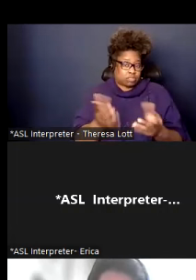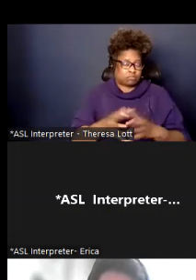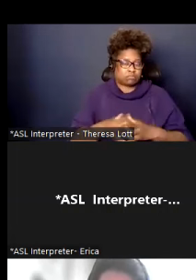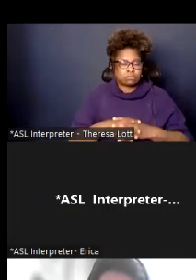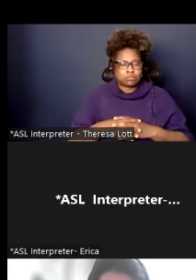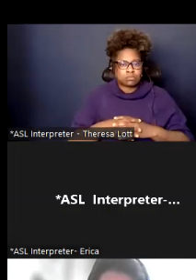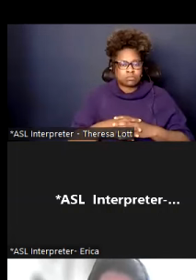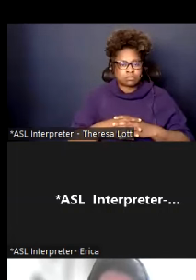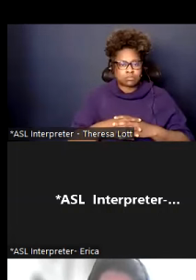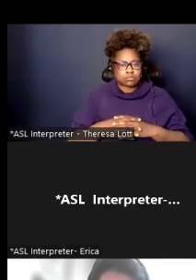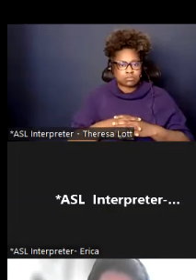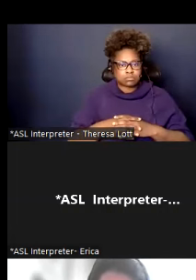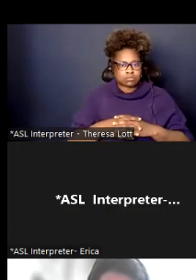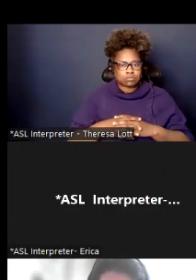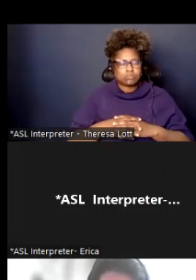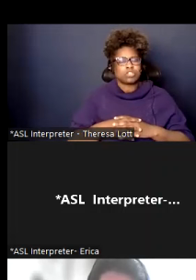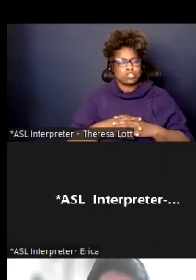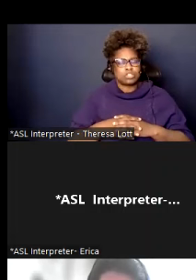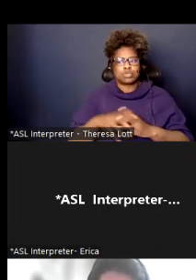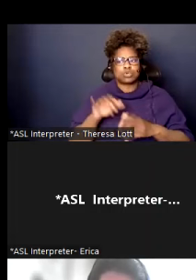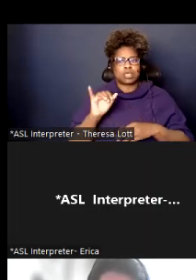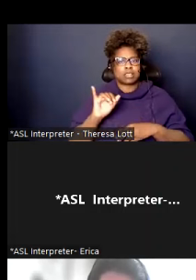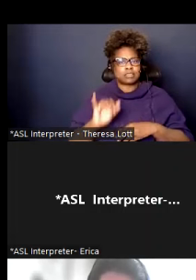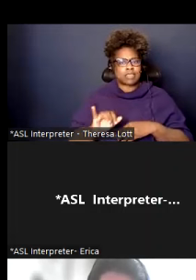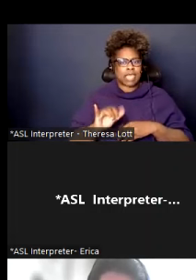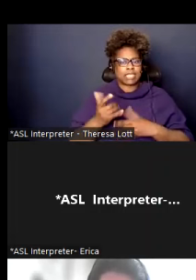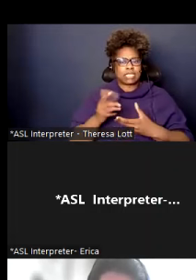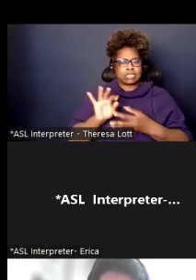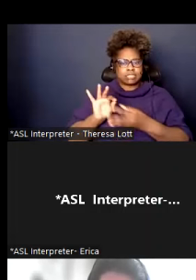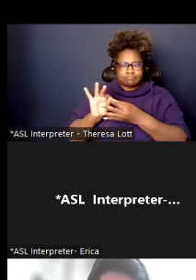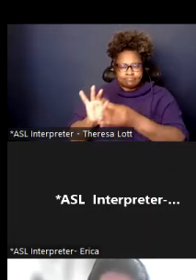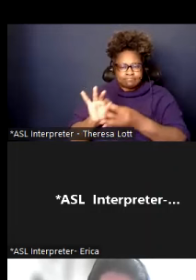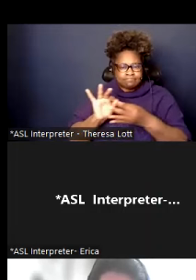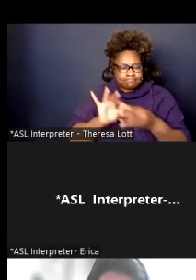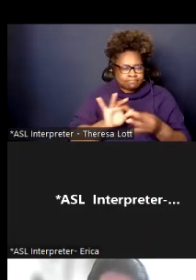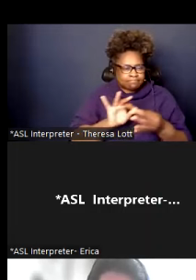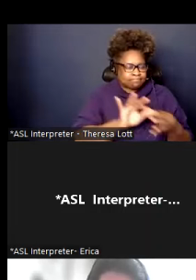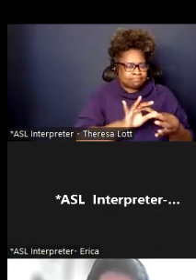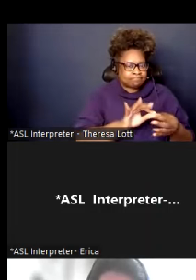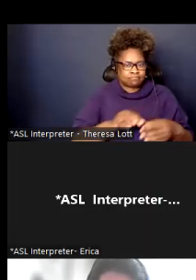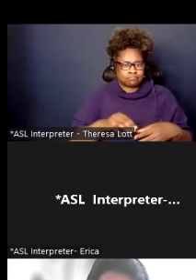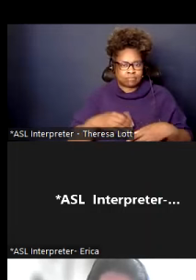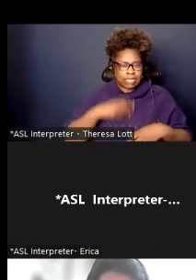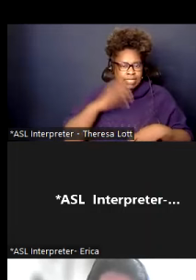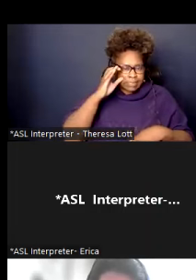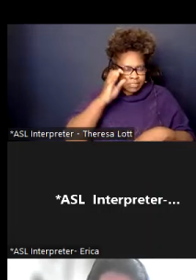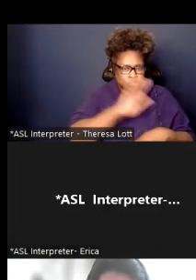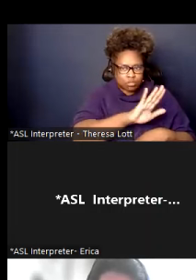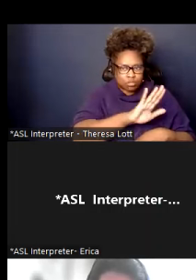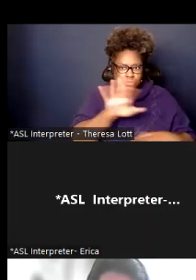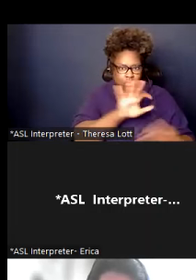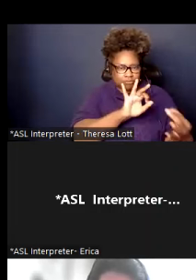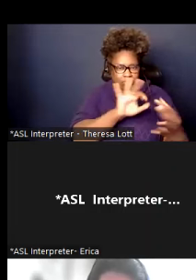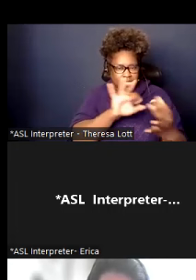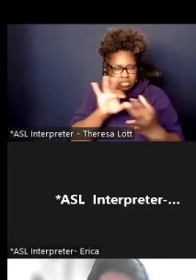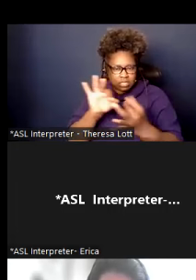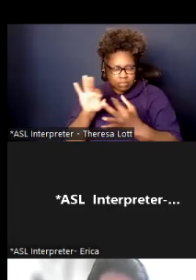That engagement and that with you all, that feedback from you all is,